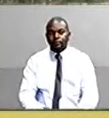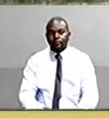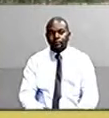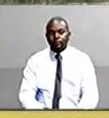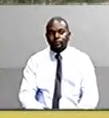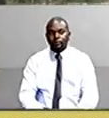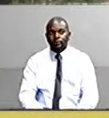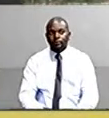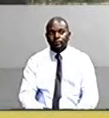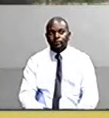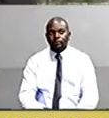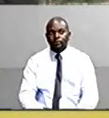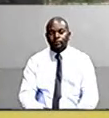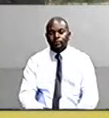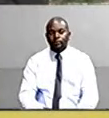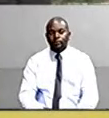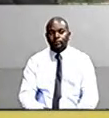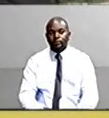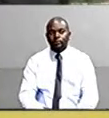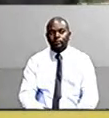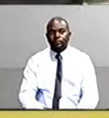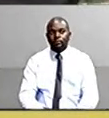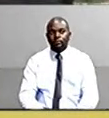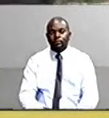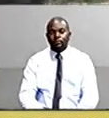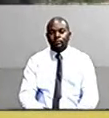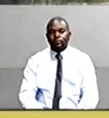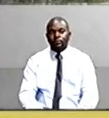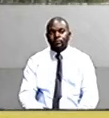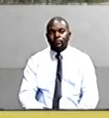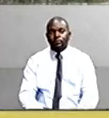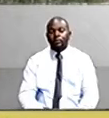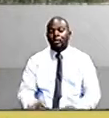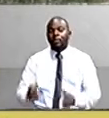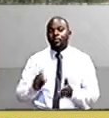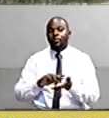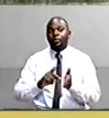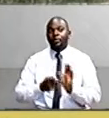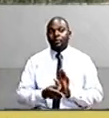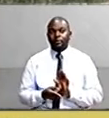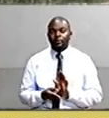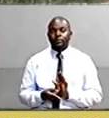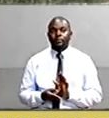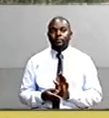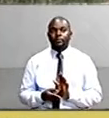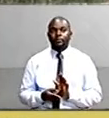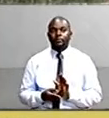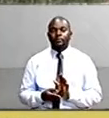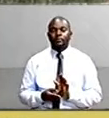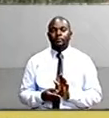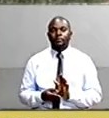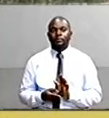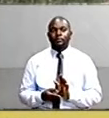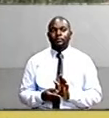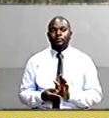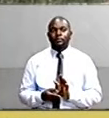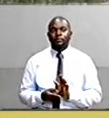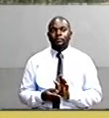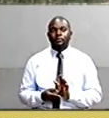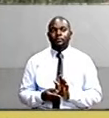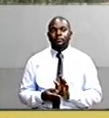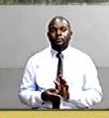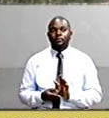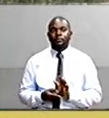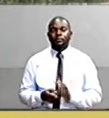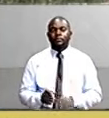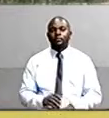So that's how this project has. How do you call me at this time, honestly?